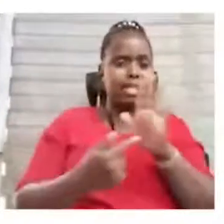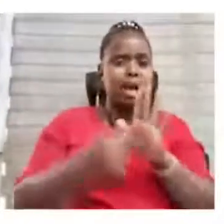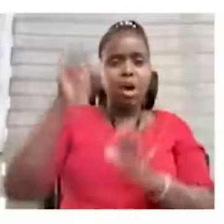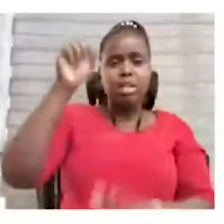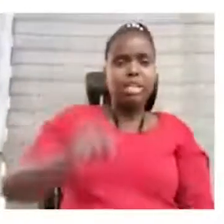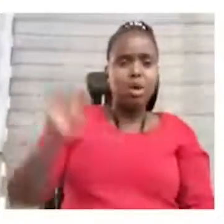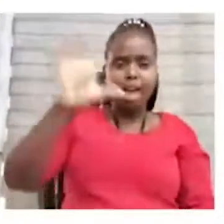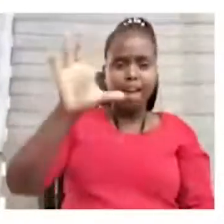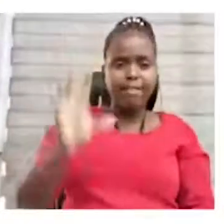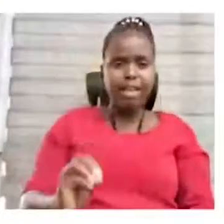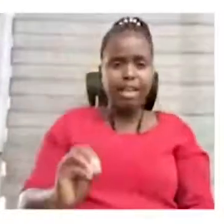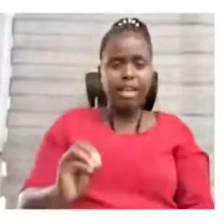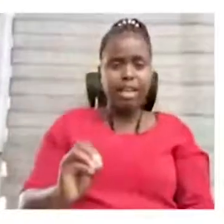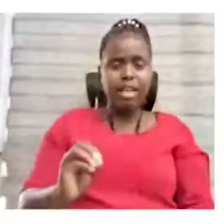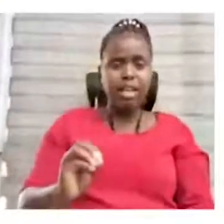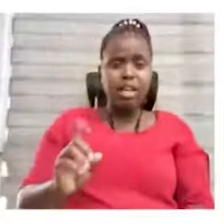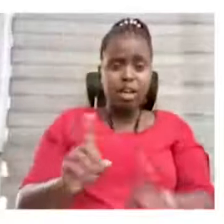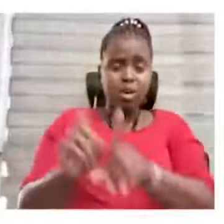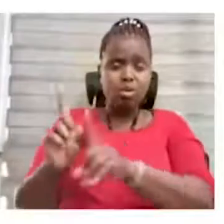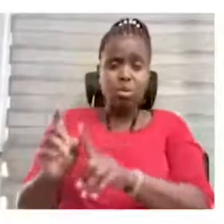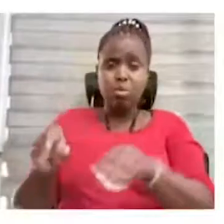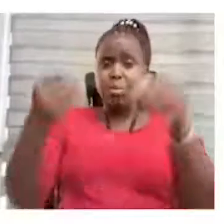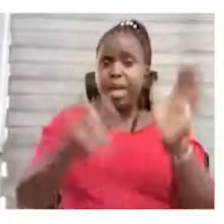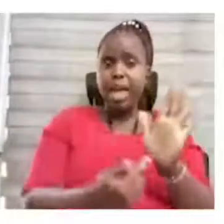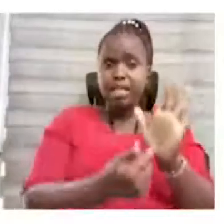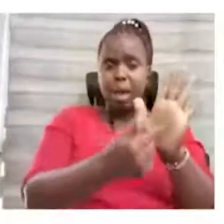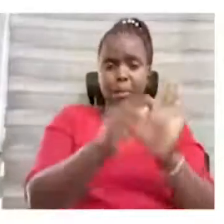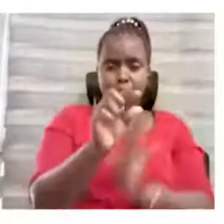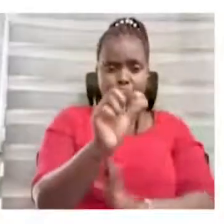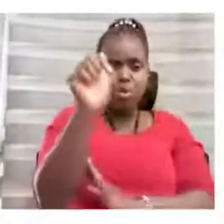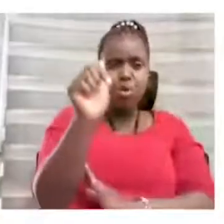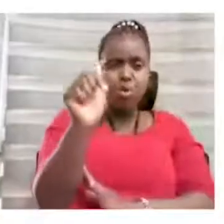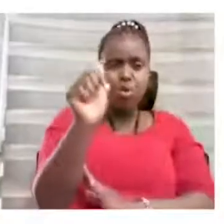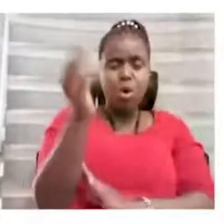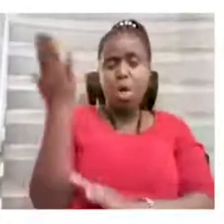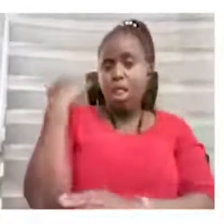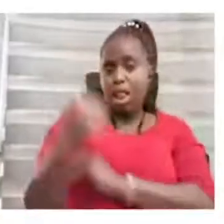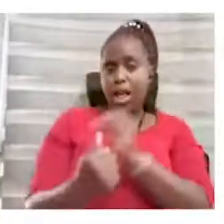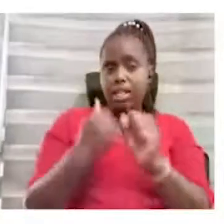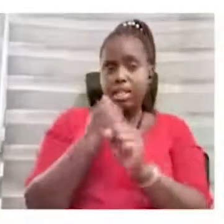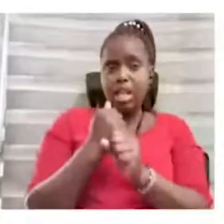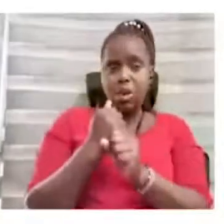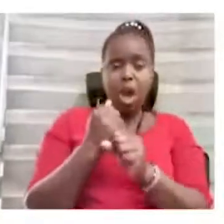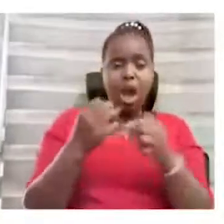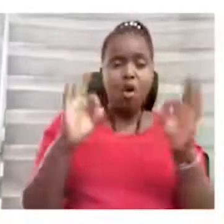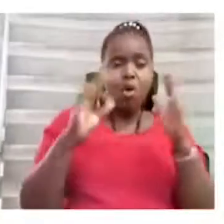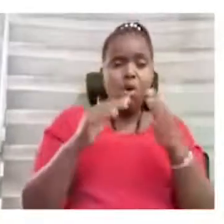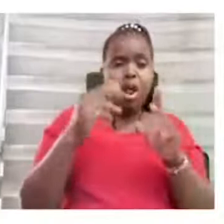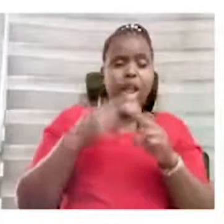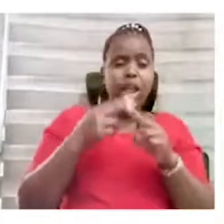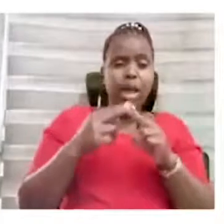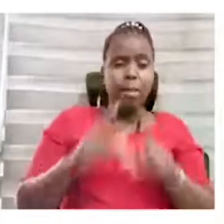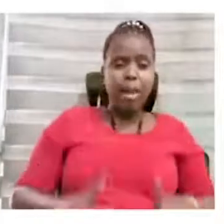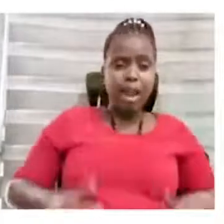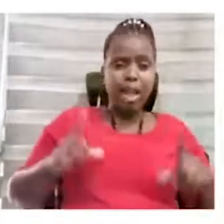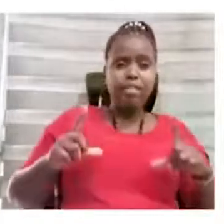And I'll give you a few examples of that. So last year we launched a product called Live Transcribe. And what Live